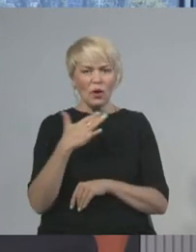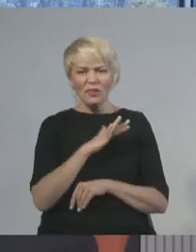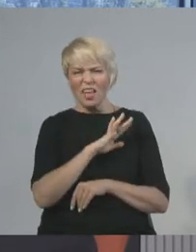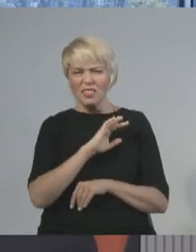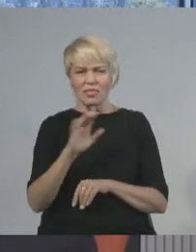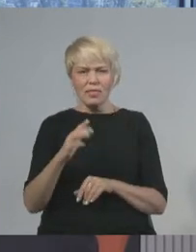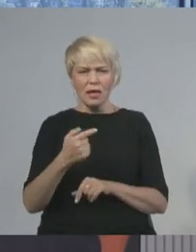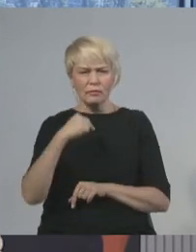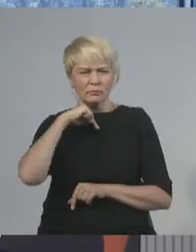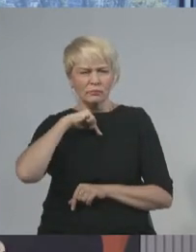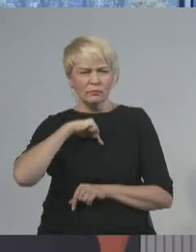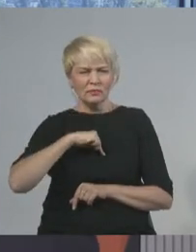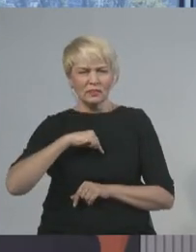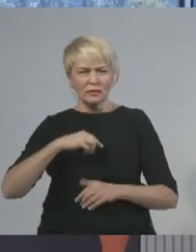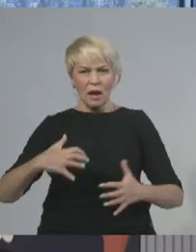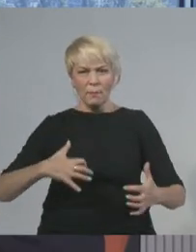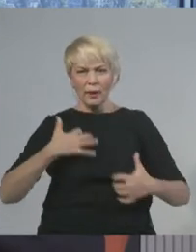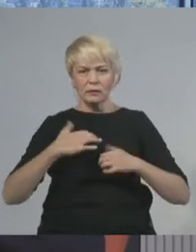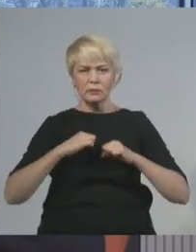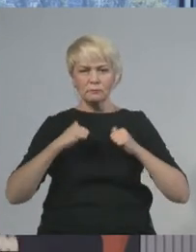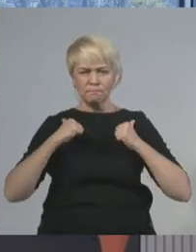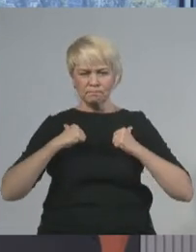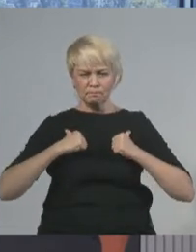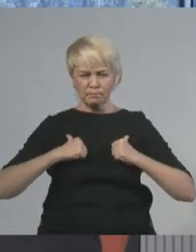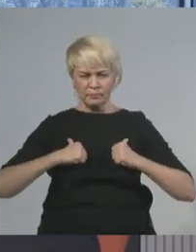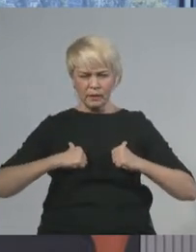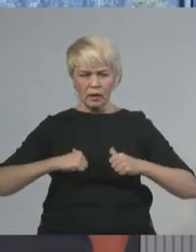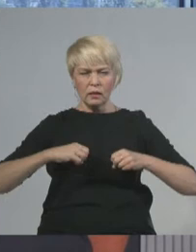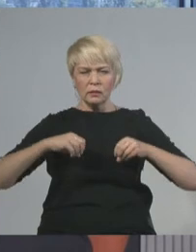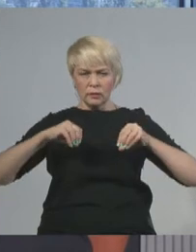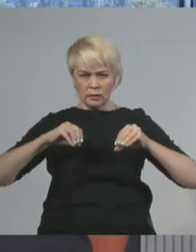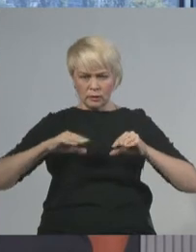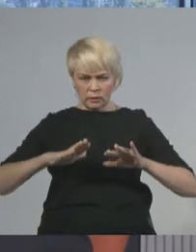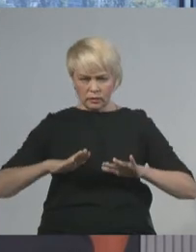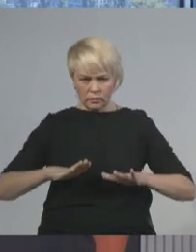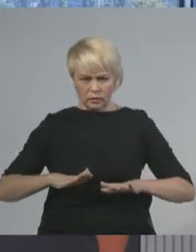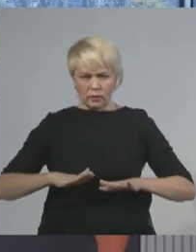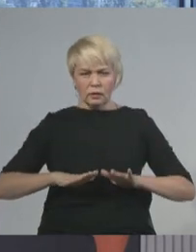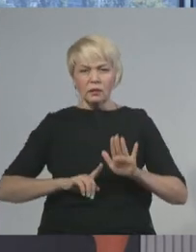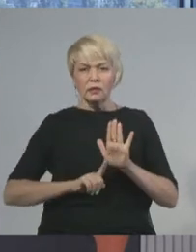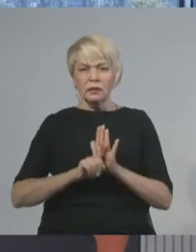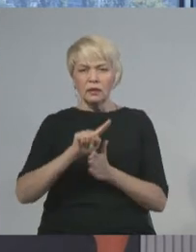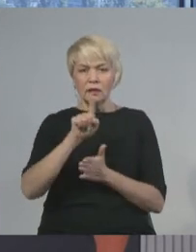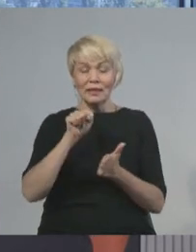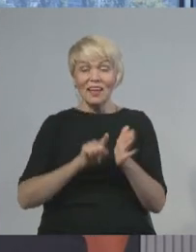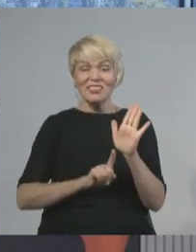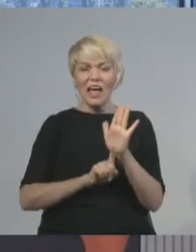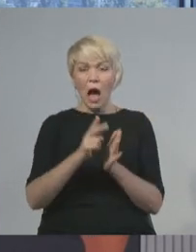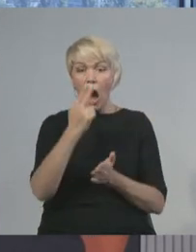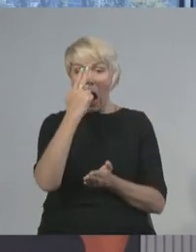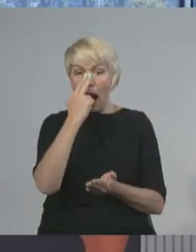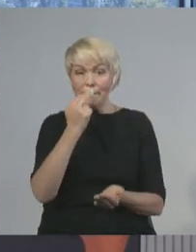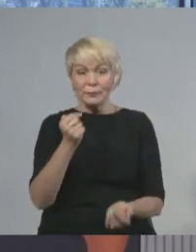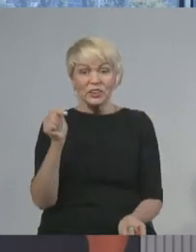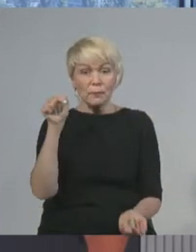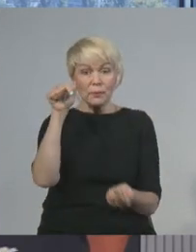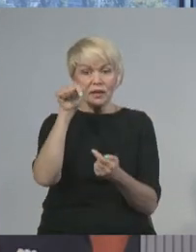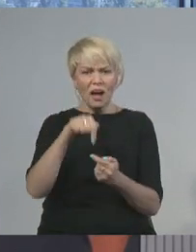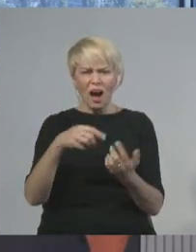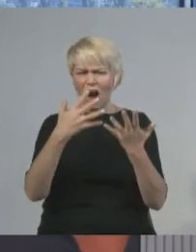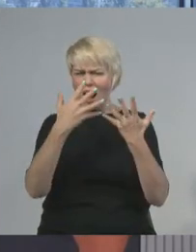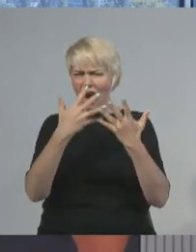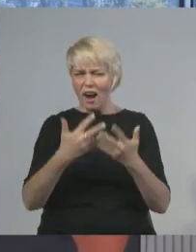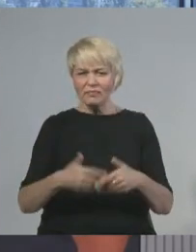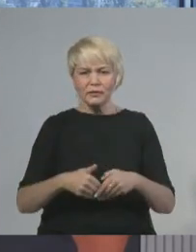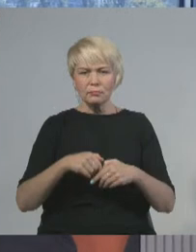i noticed a lot that there were a lot of managers of media who didn't succumb to the panic they started from optimizing